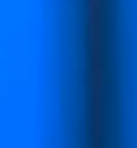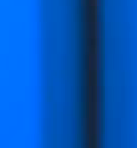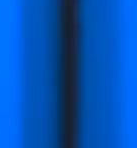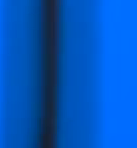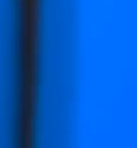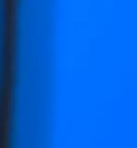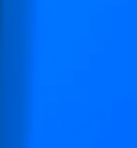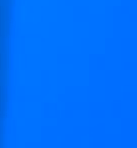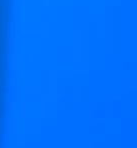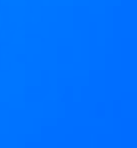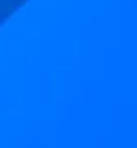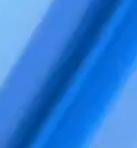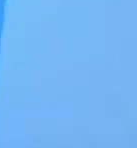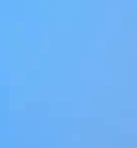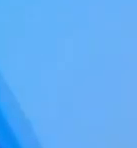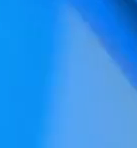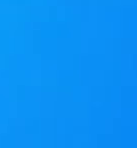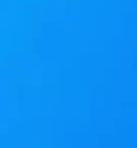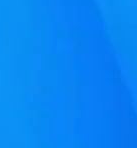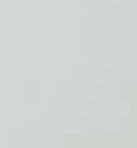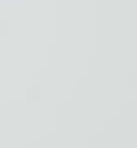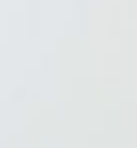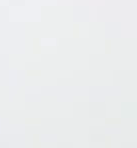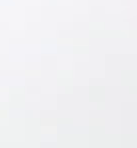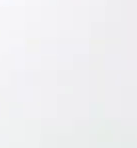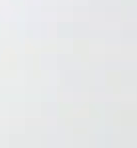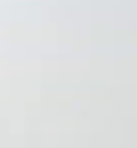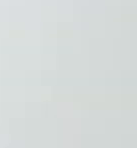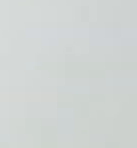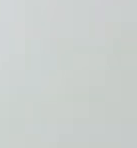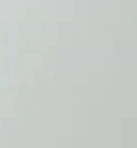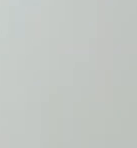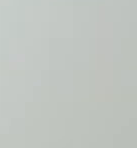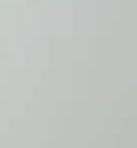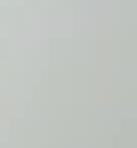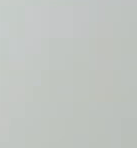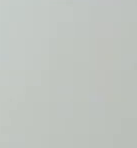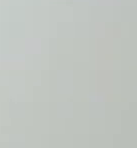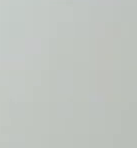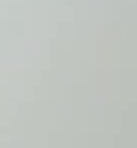ZNS Total Sports is brought to you by 4th Terrace Diagnostic Center.